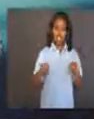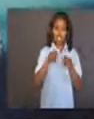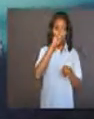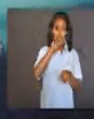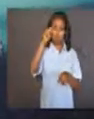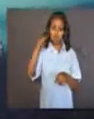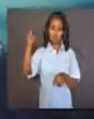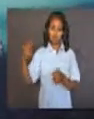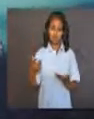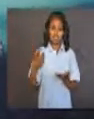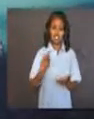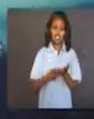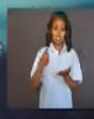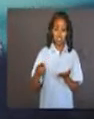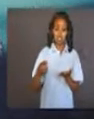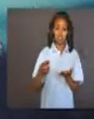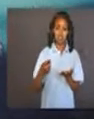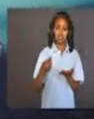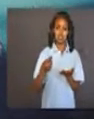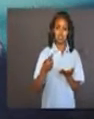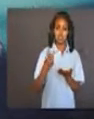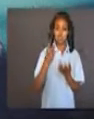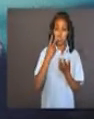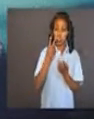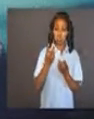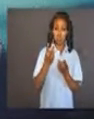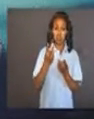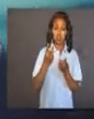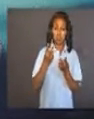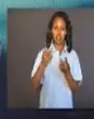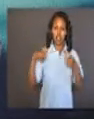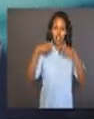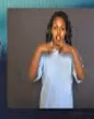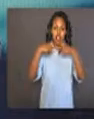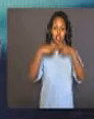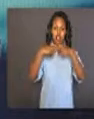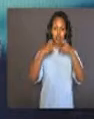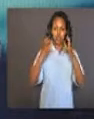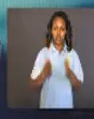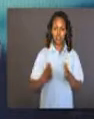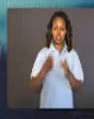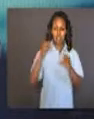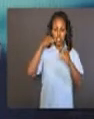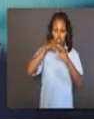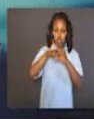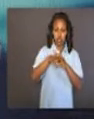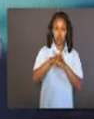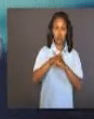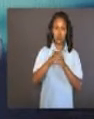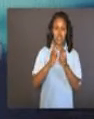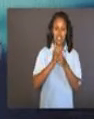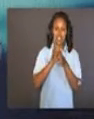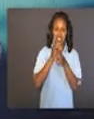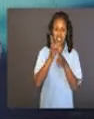A cathode ray oscilloscope shoots a beam of electrons through a